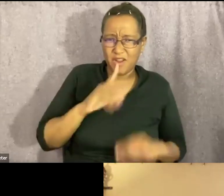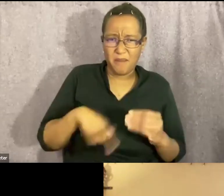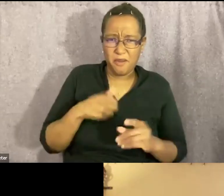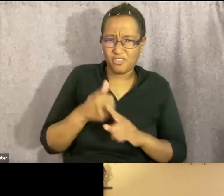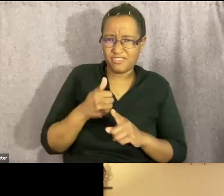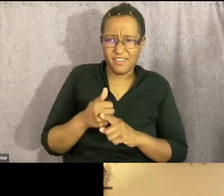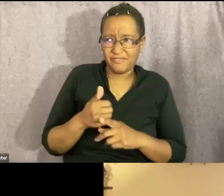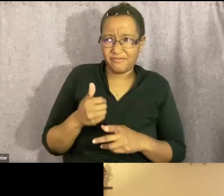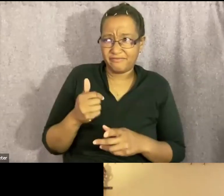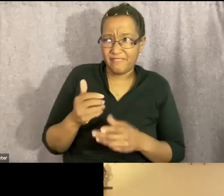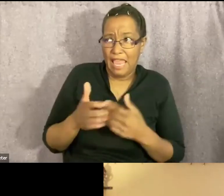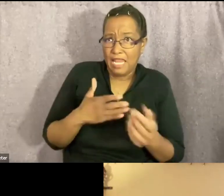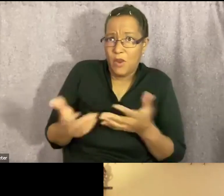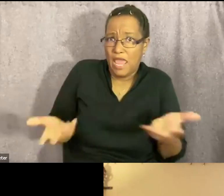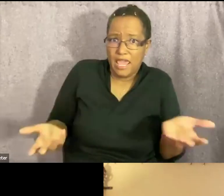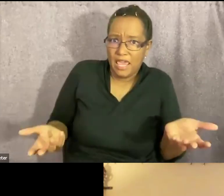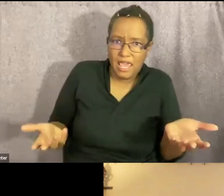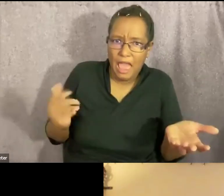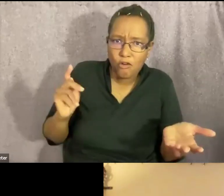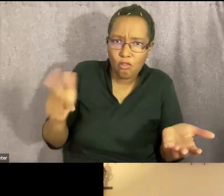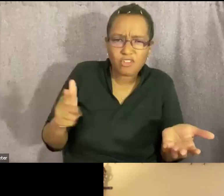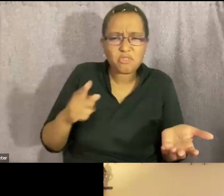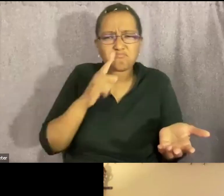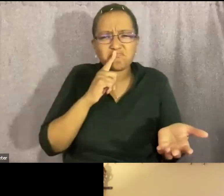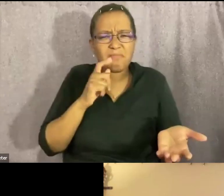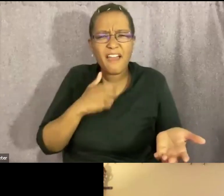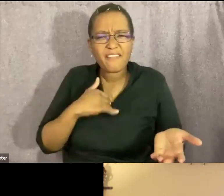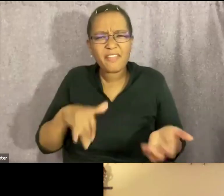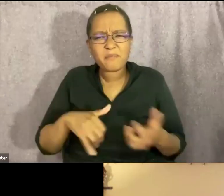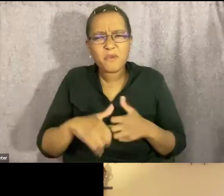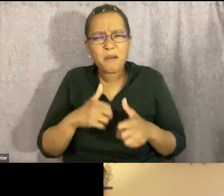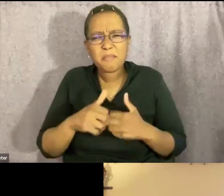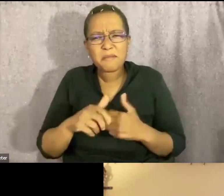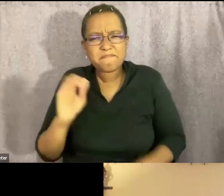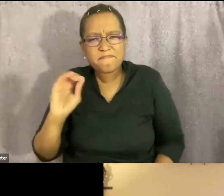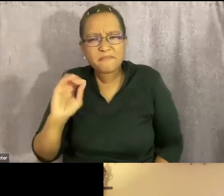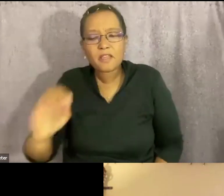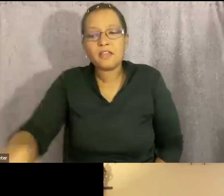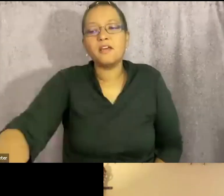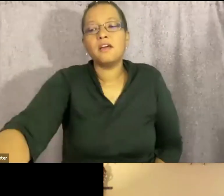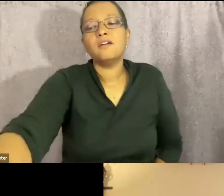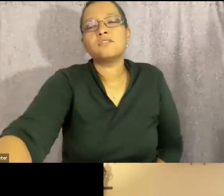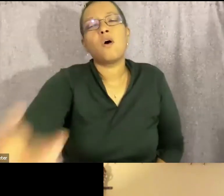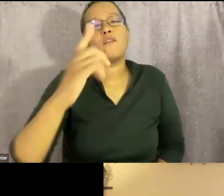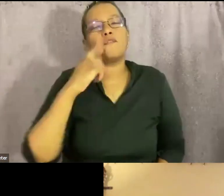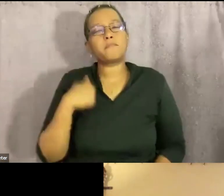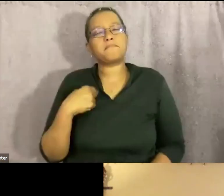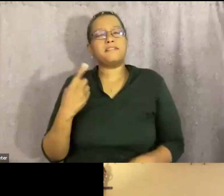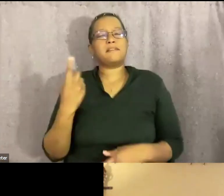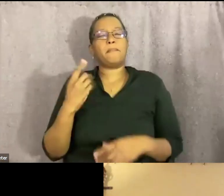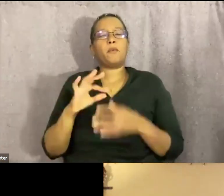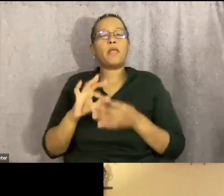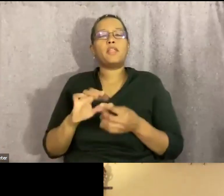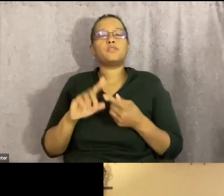The first draft of this film wasn't centering me. It was me in conversation with a very dear